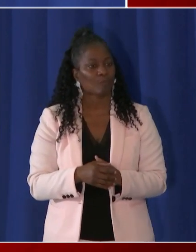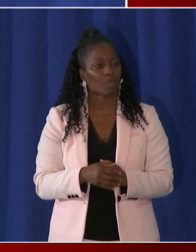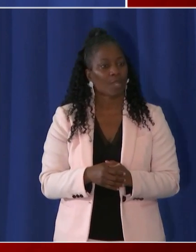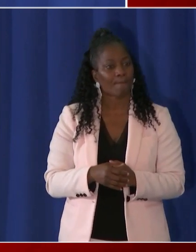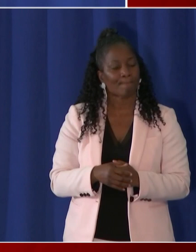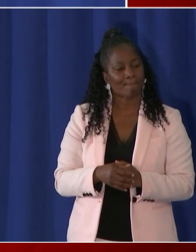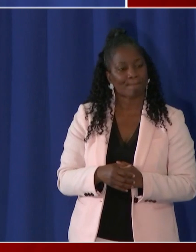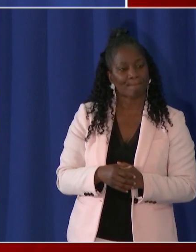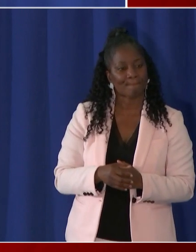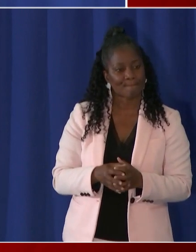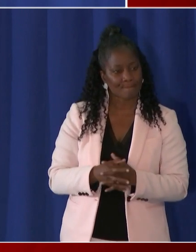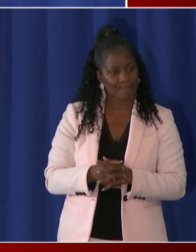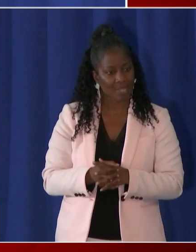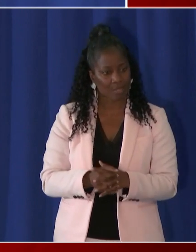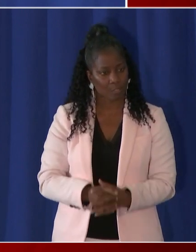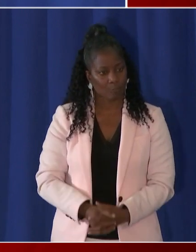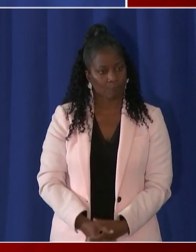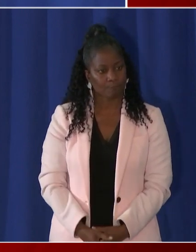ma'am.